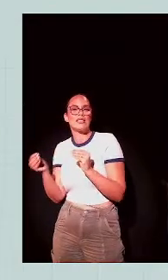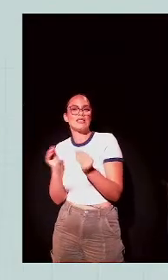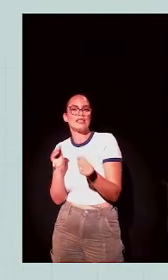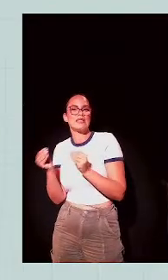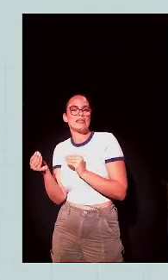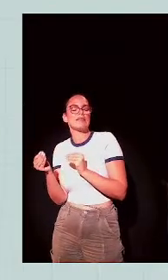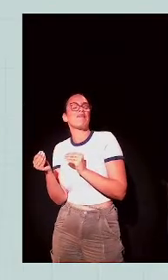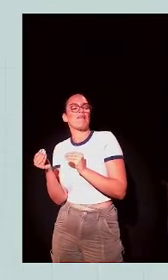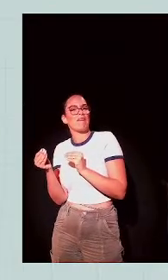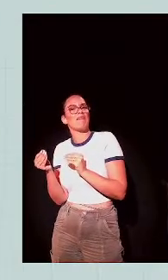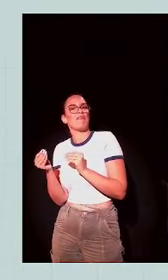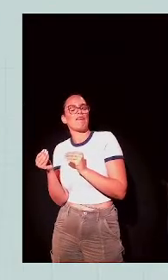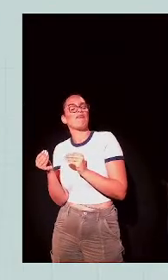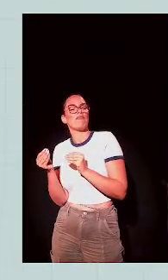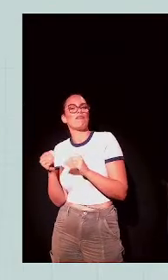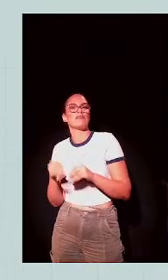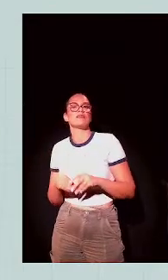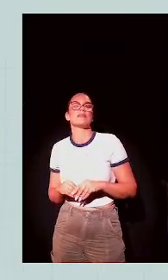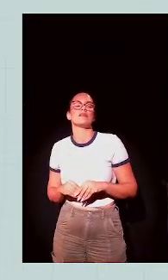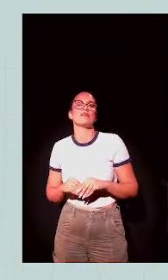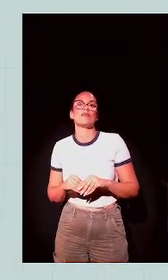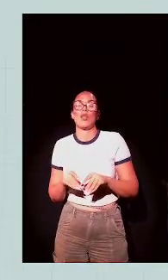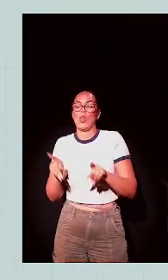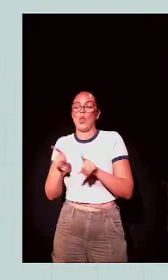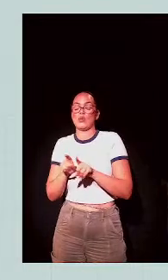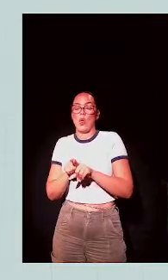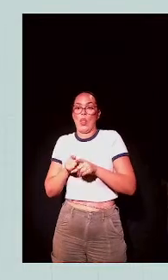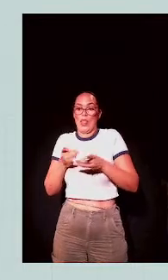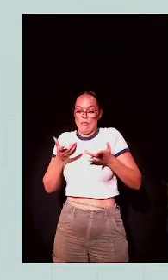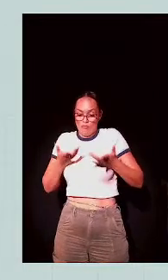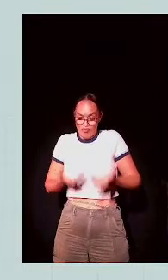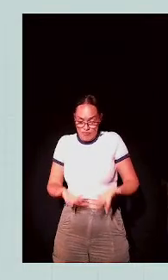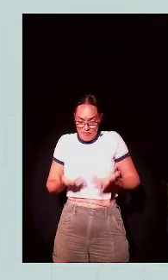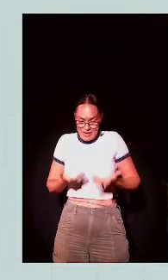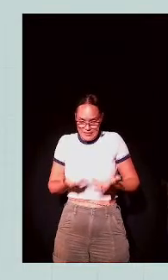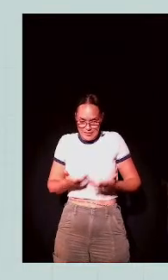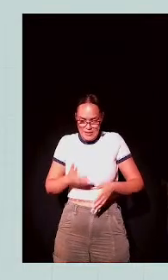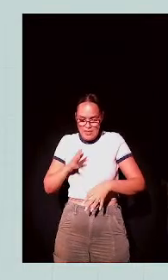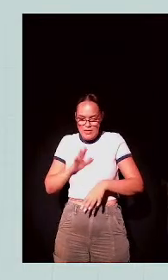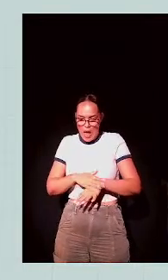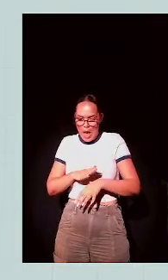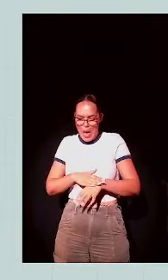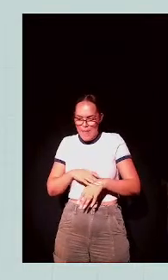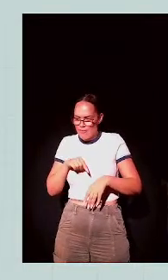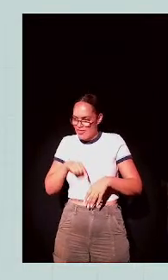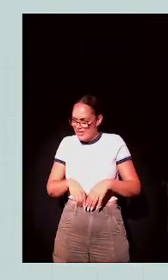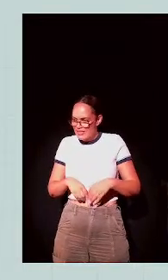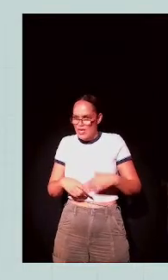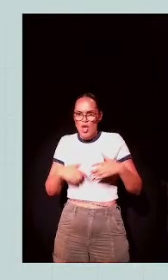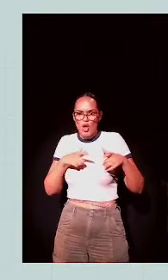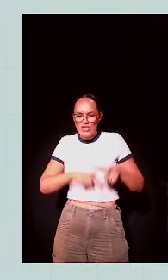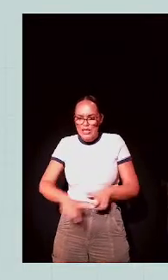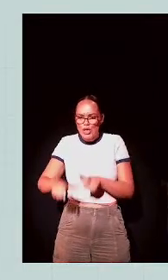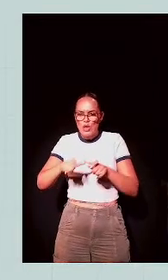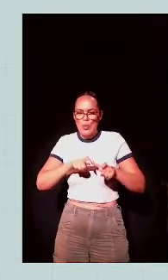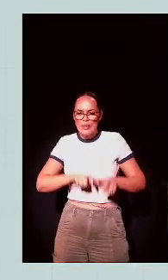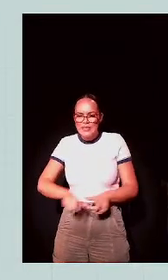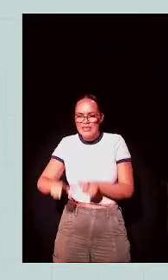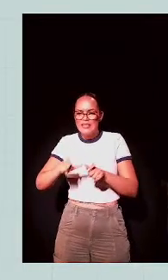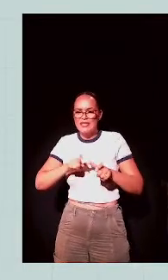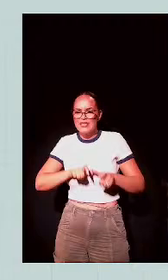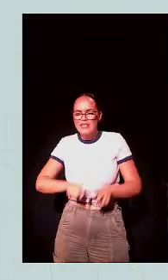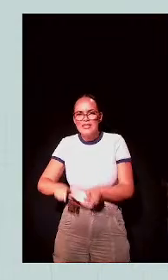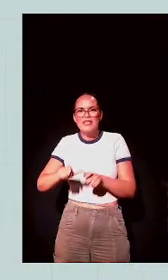Husserl's notion of the present as a continuously extended, what he calls specious